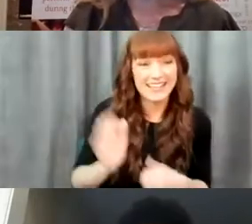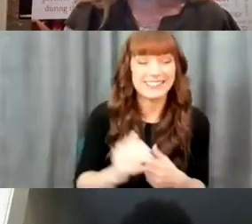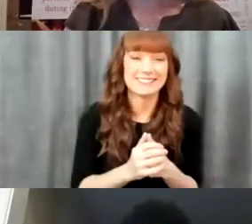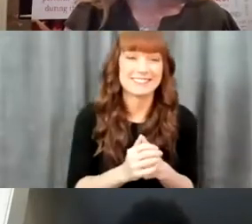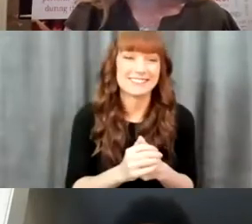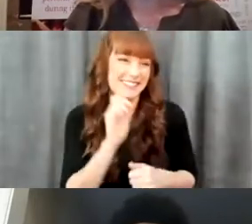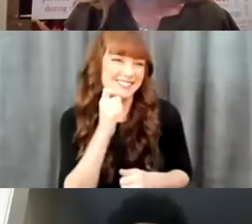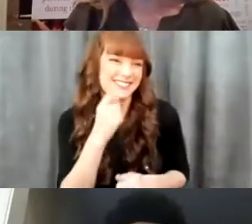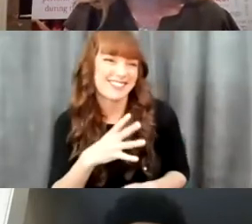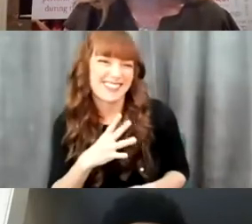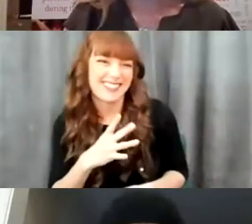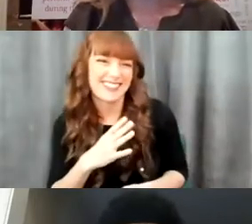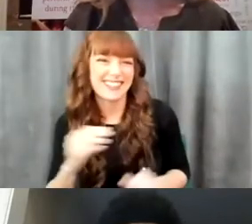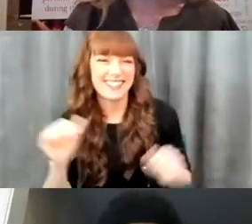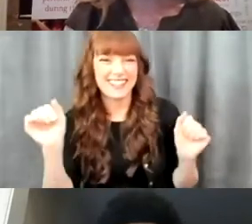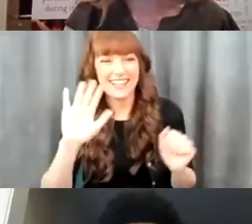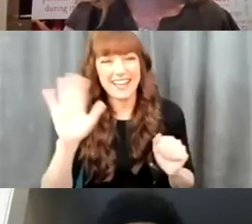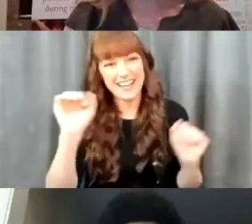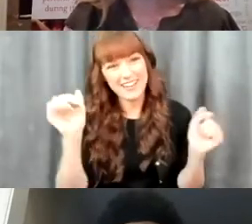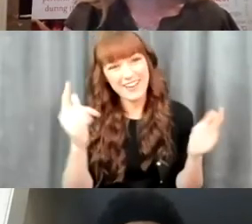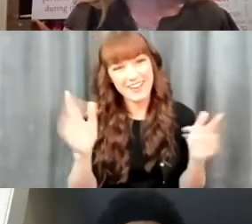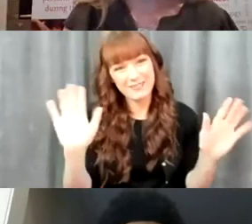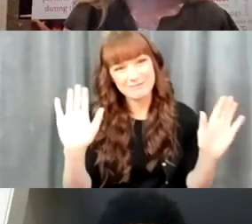Super cool. Hi, everybody.